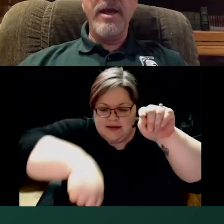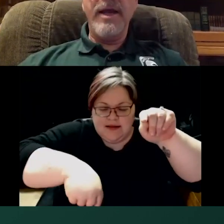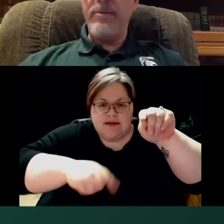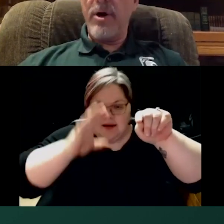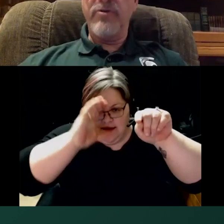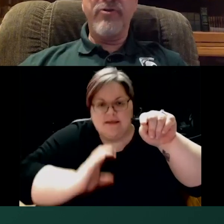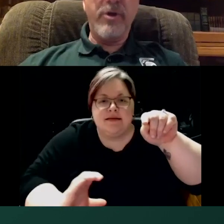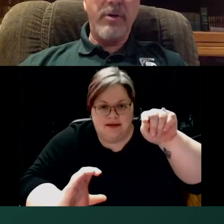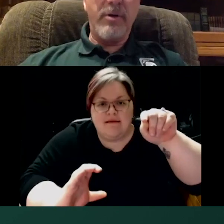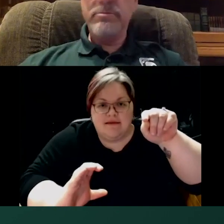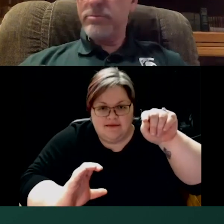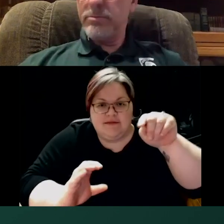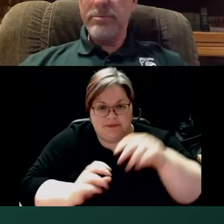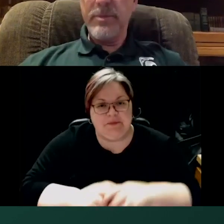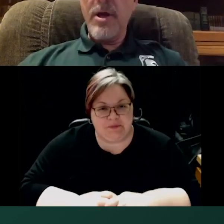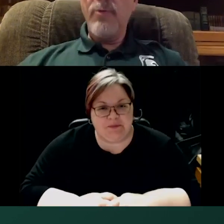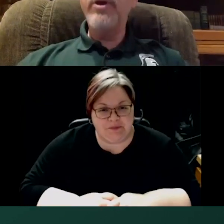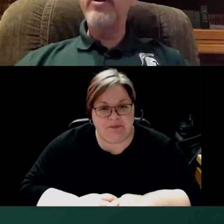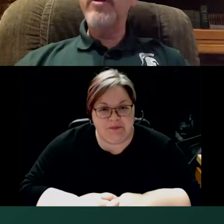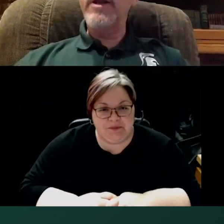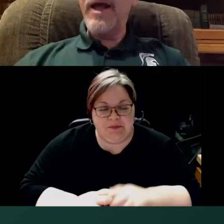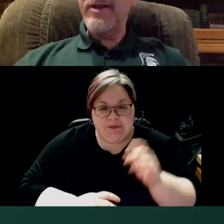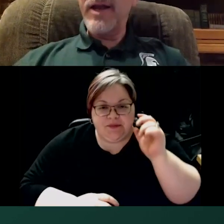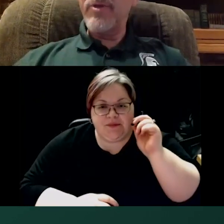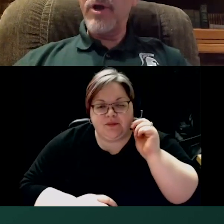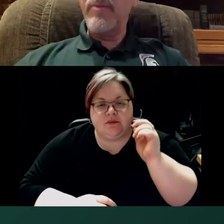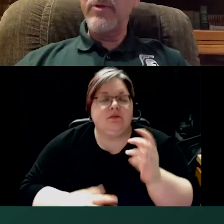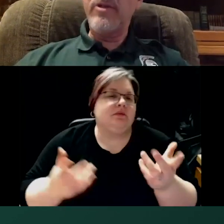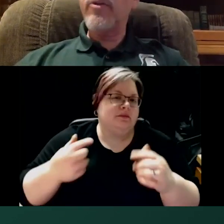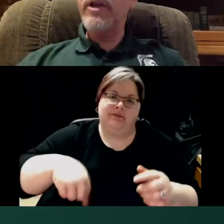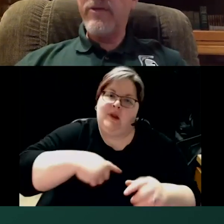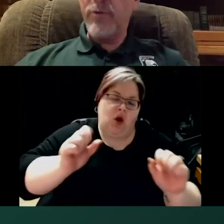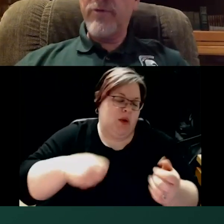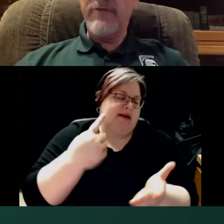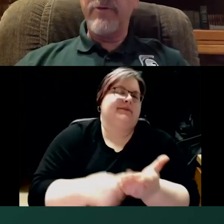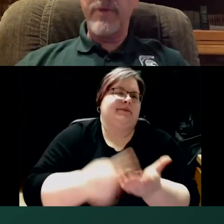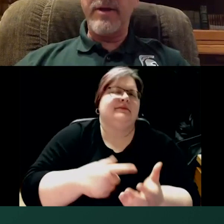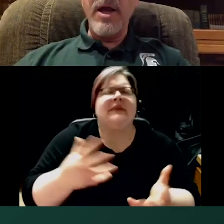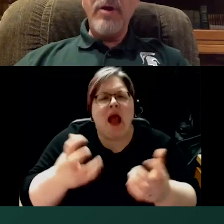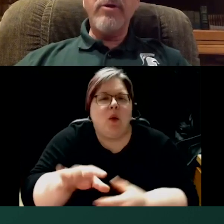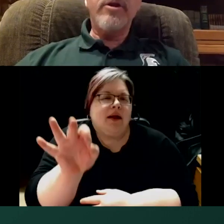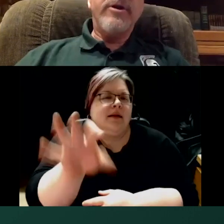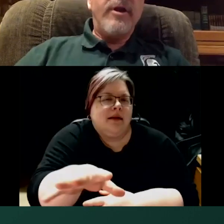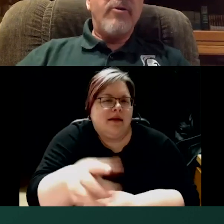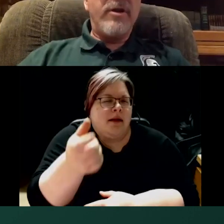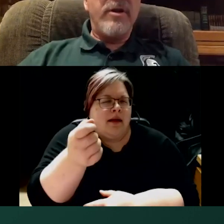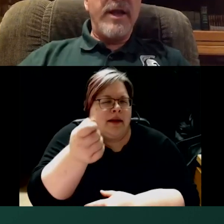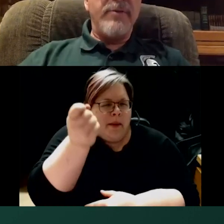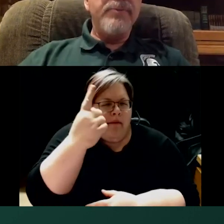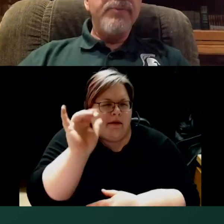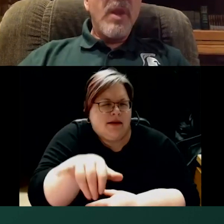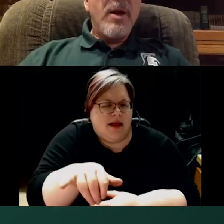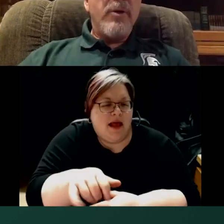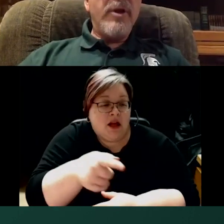sunrises in March. We could spend a lot of time talking about this. I just want to give you a flavor for that. So let's look at these crescents